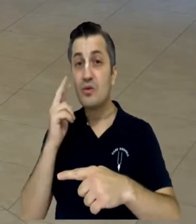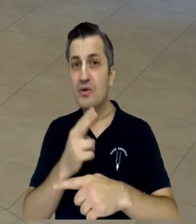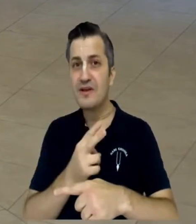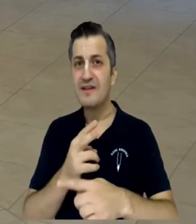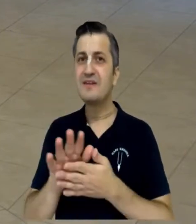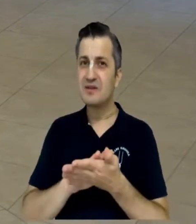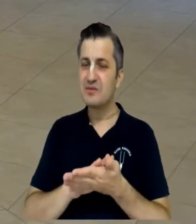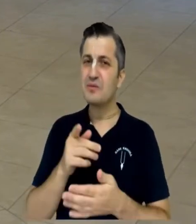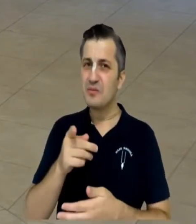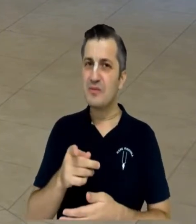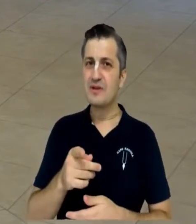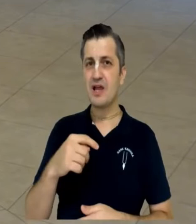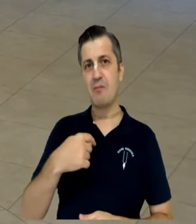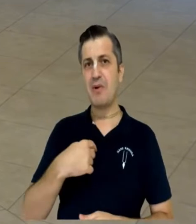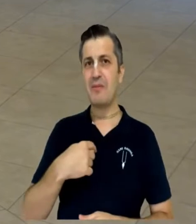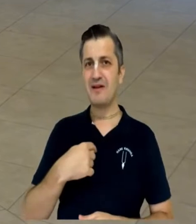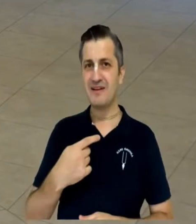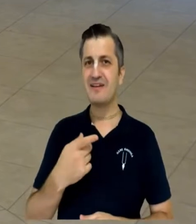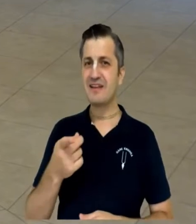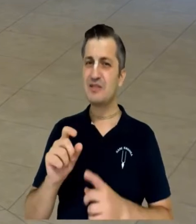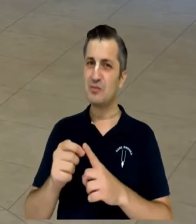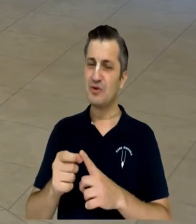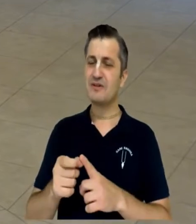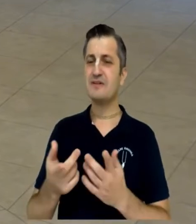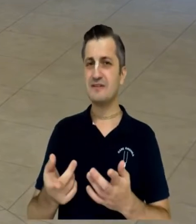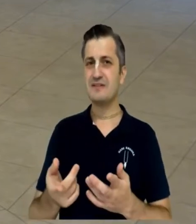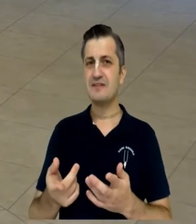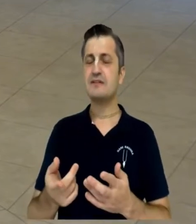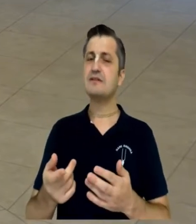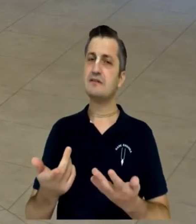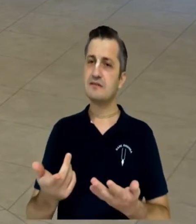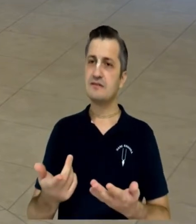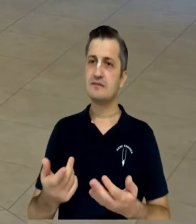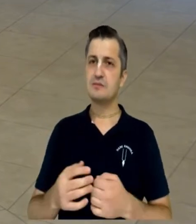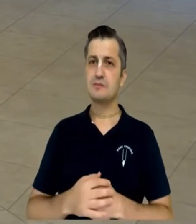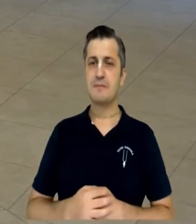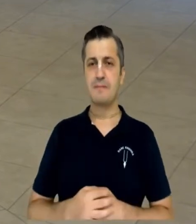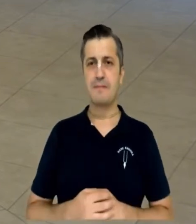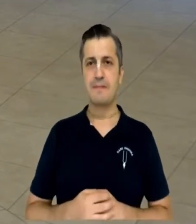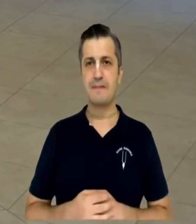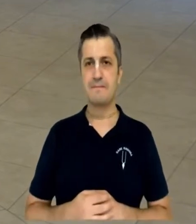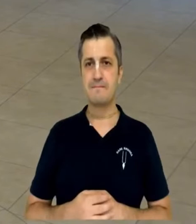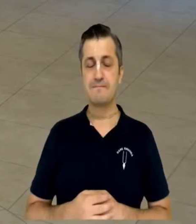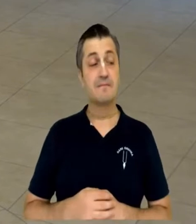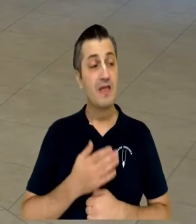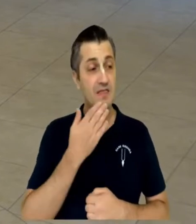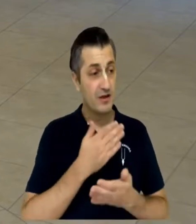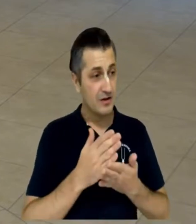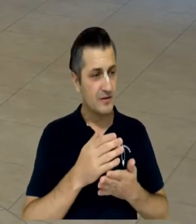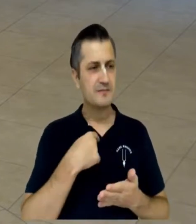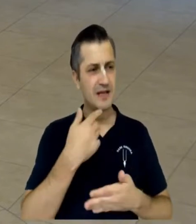that's actually the point, yeah. So again, like when we come to the example of Arjuna standing between those two